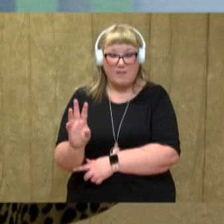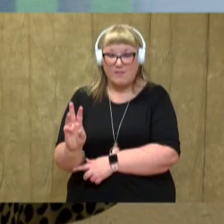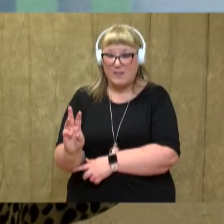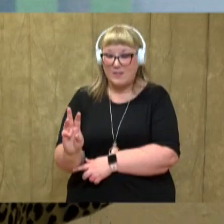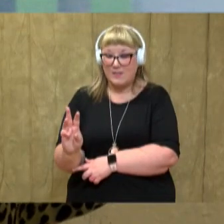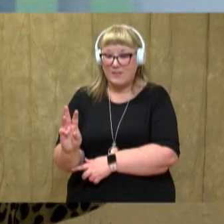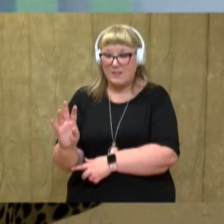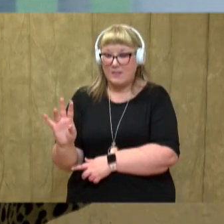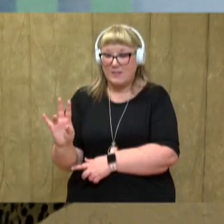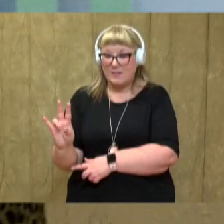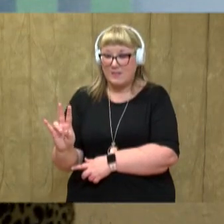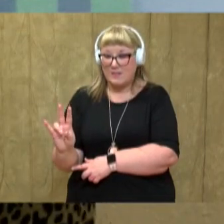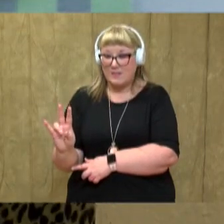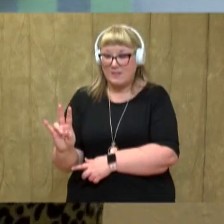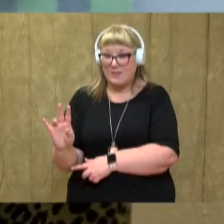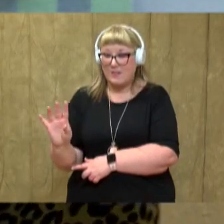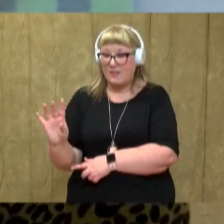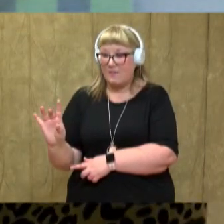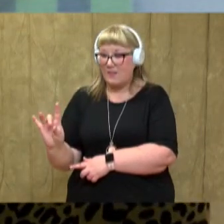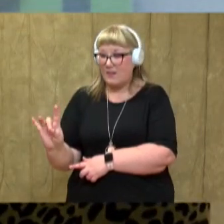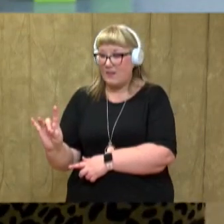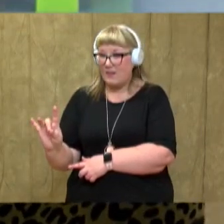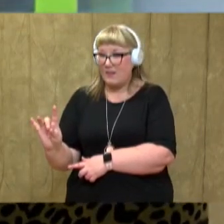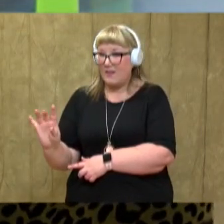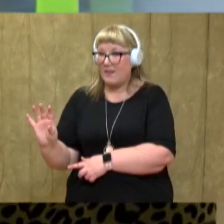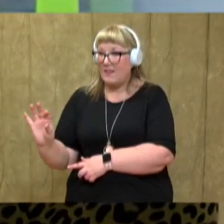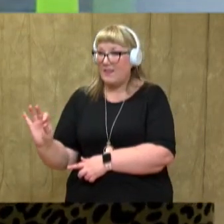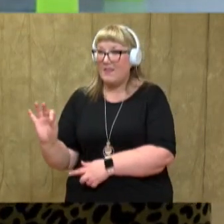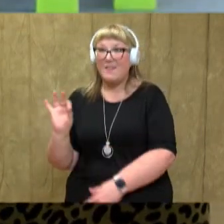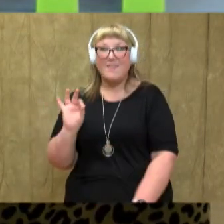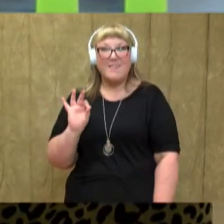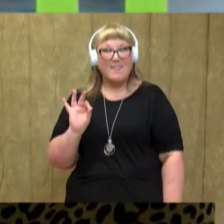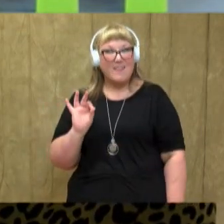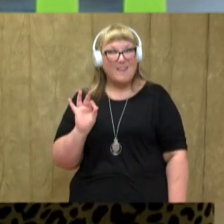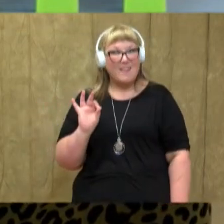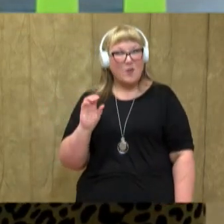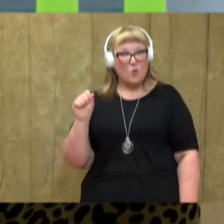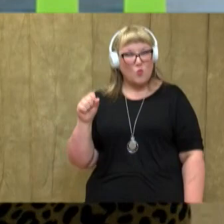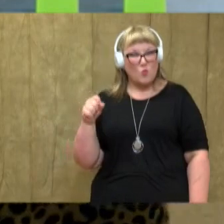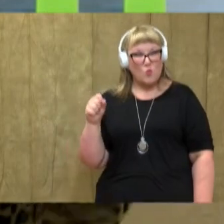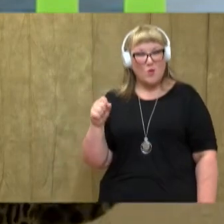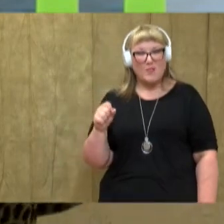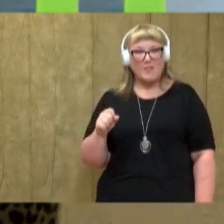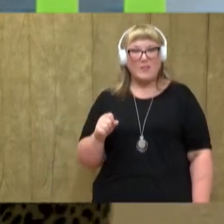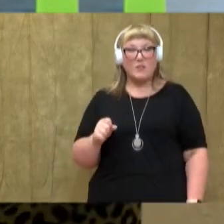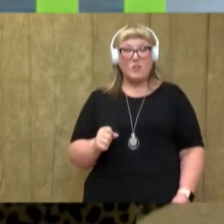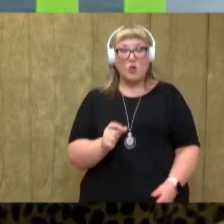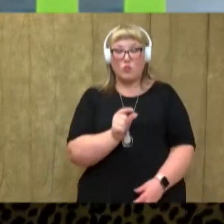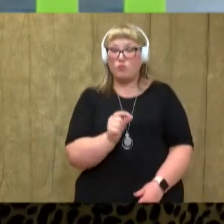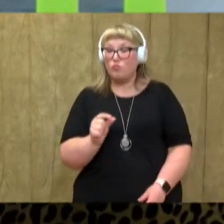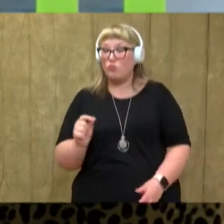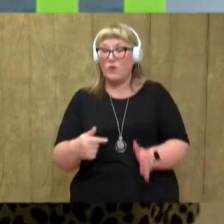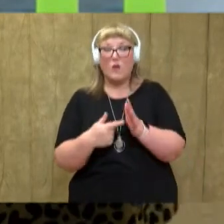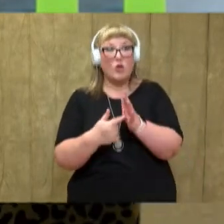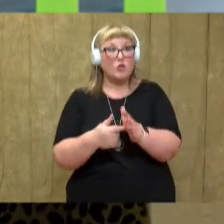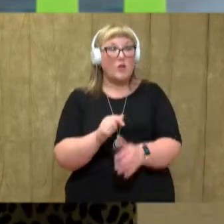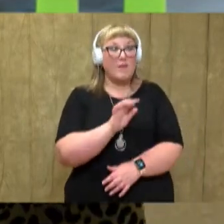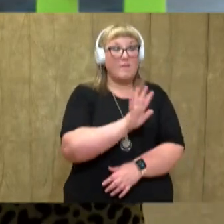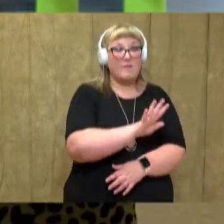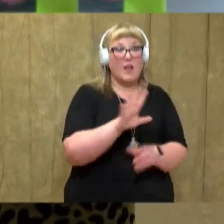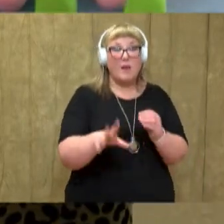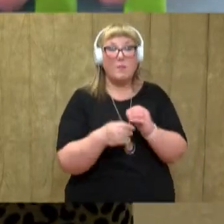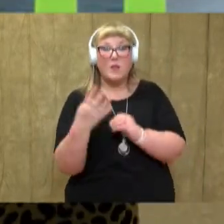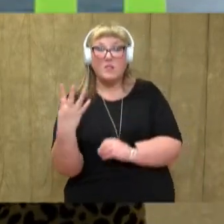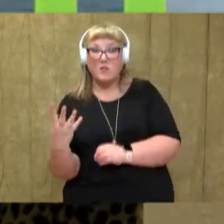5, 6, 7, 8, 9. So our cubes show that 5